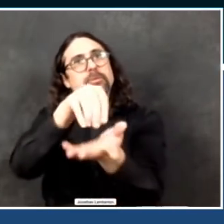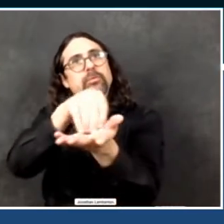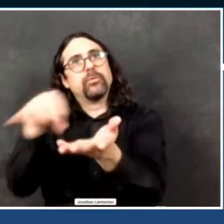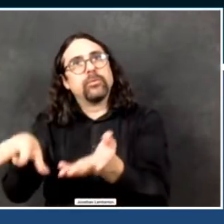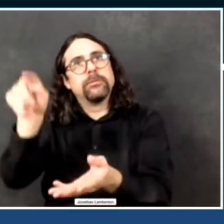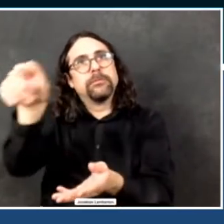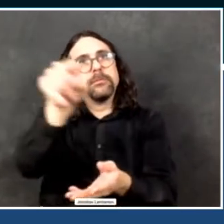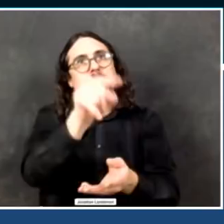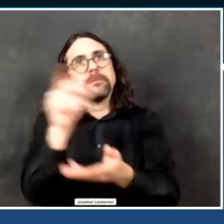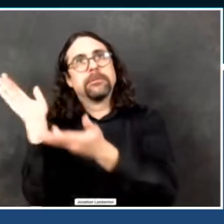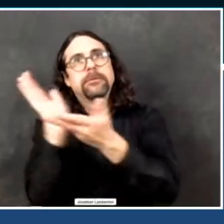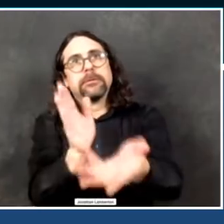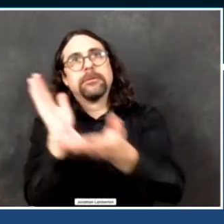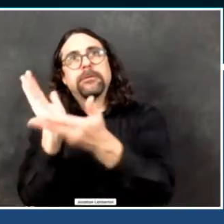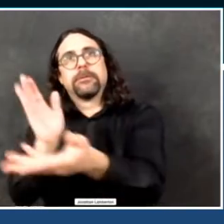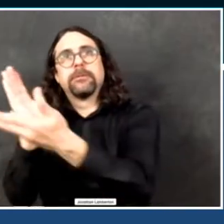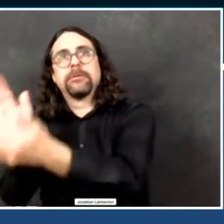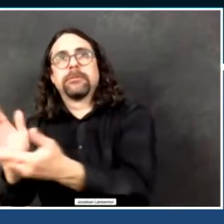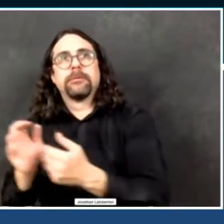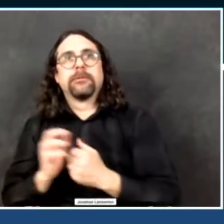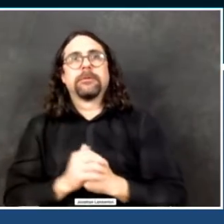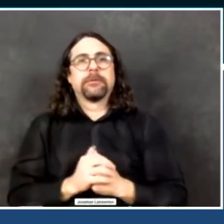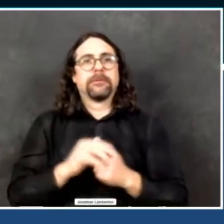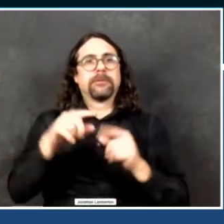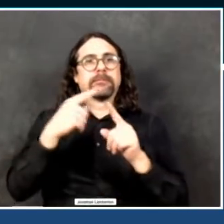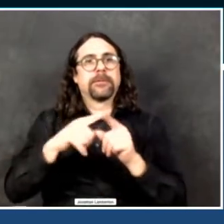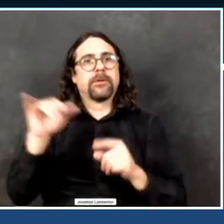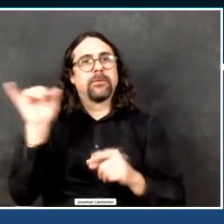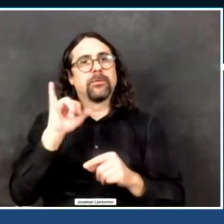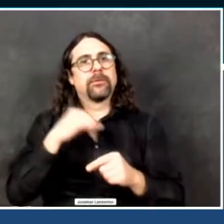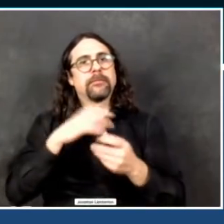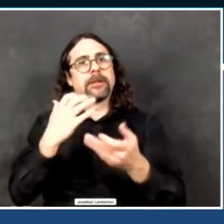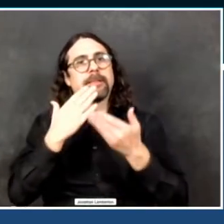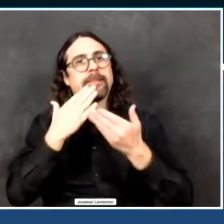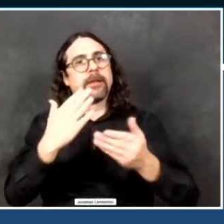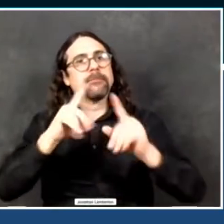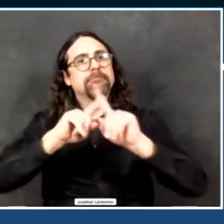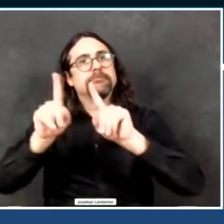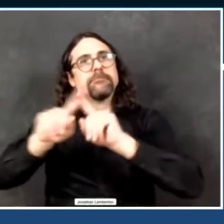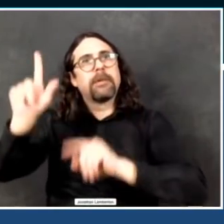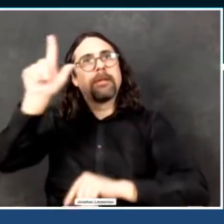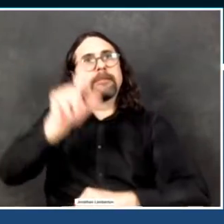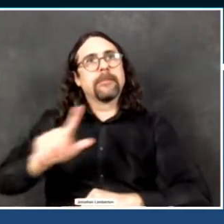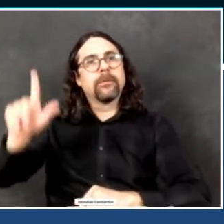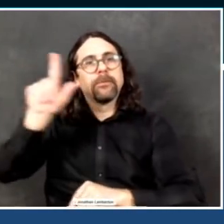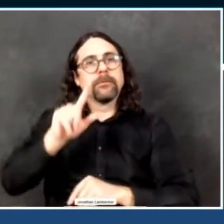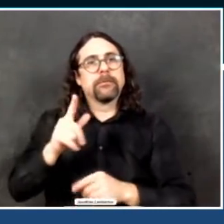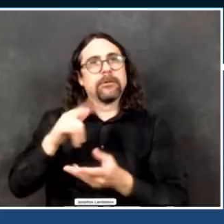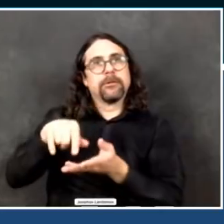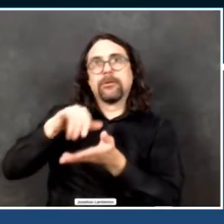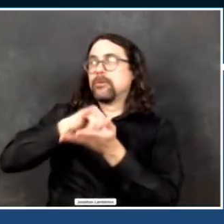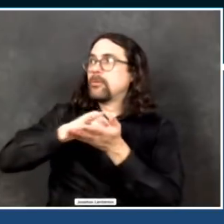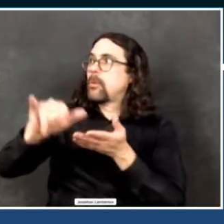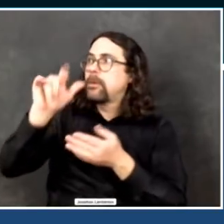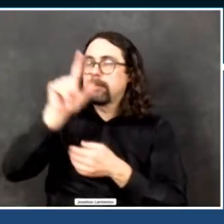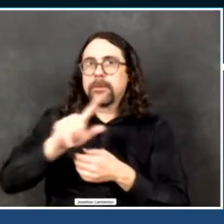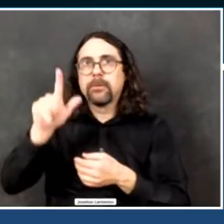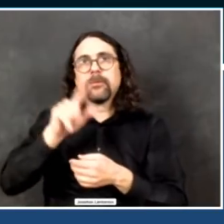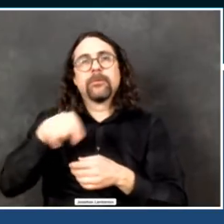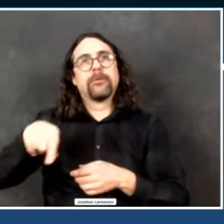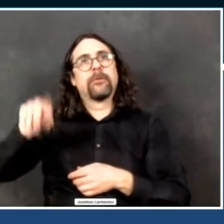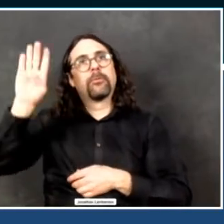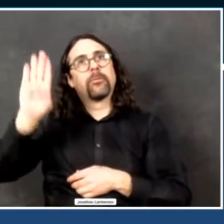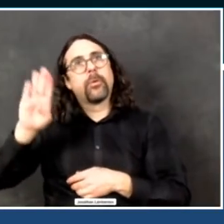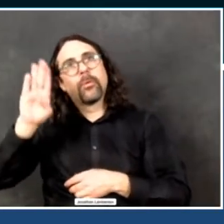Public Library, all have been working to make sure the apps are loaded on the iPads, giving kids access to thousands